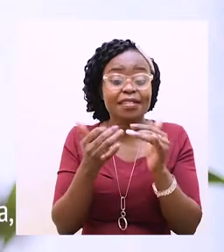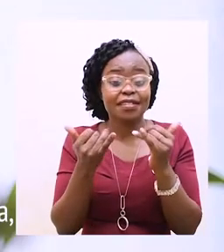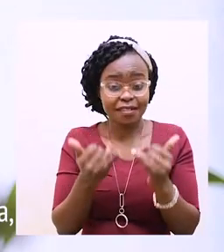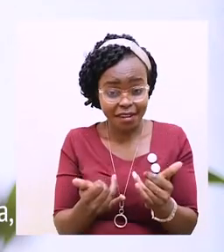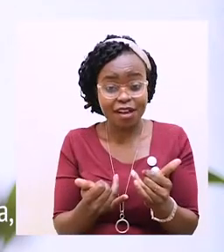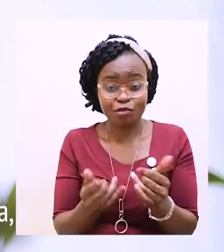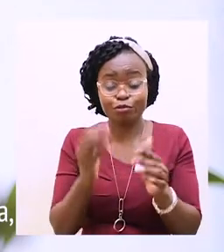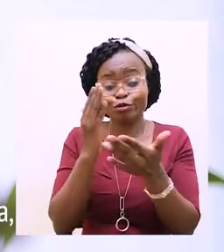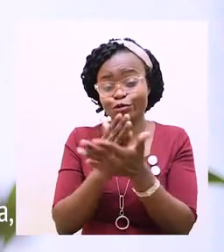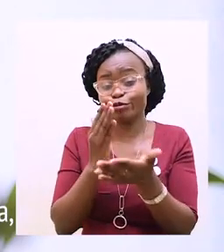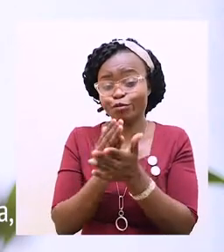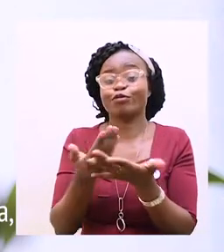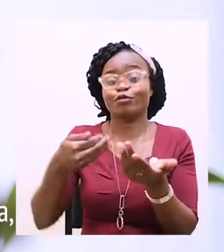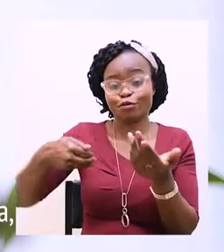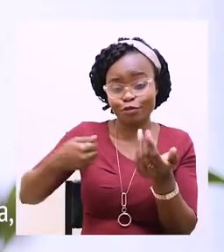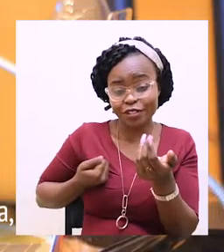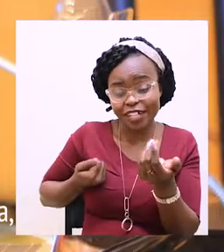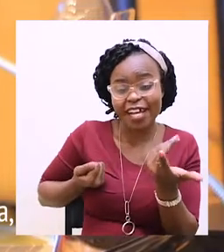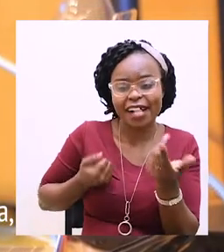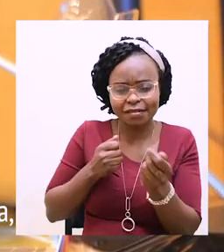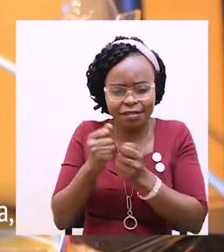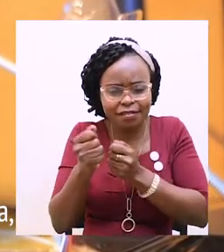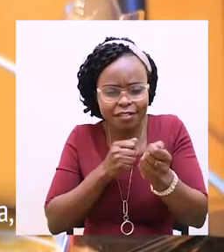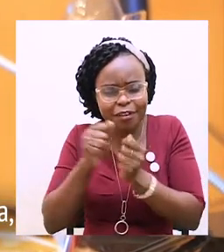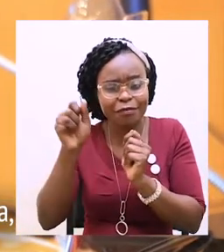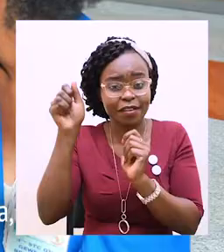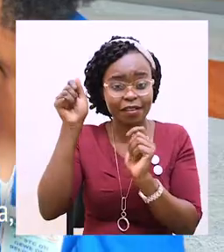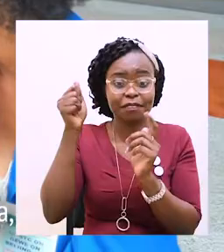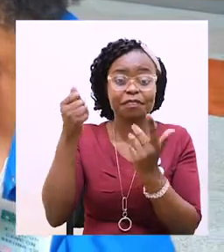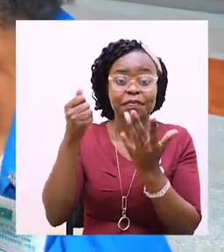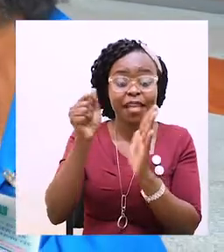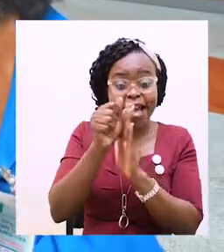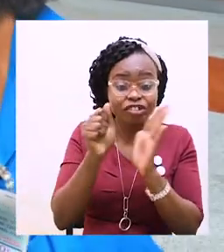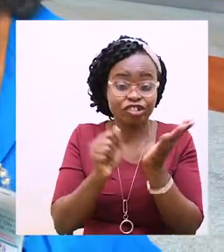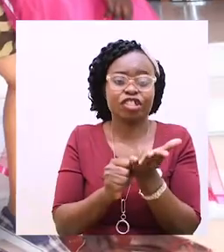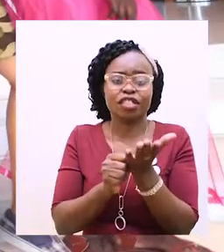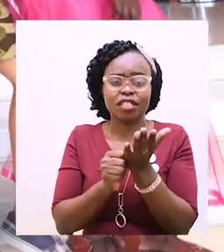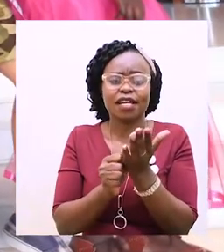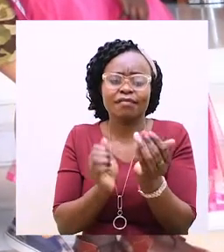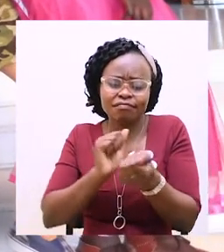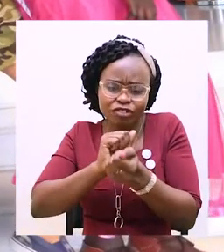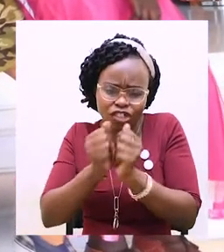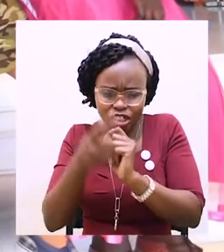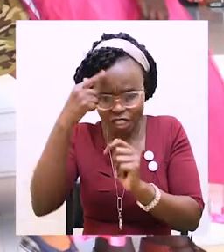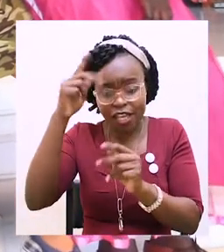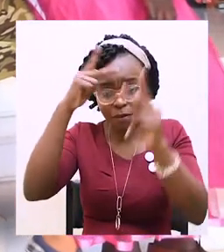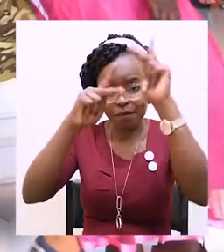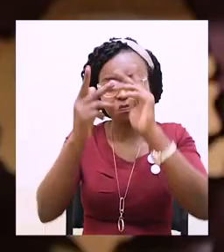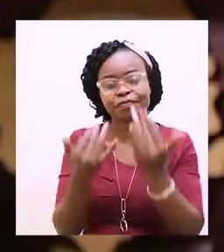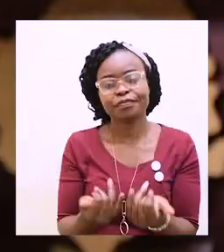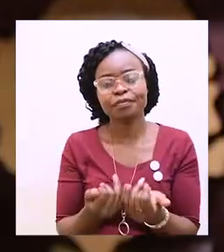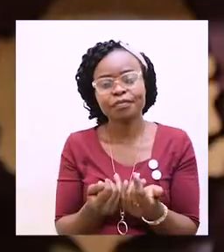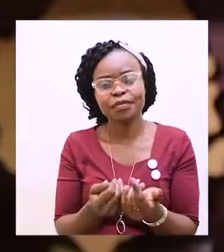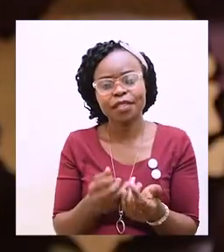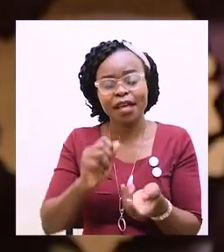So at least we have been able to see teenage girls are driving the agenda, influencing the policies that are affecting them. The impact